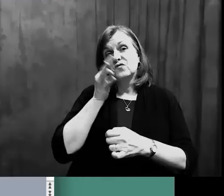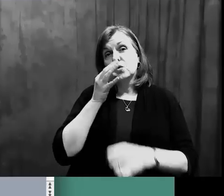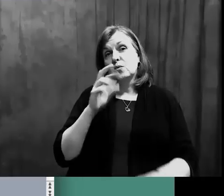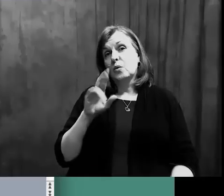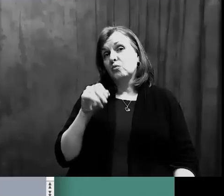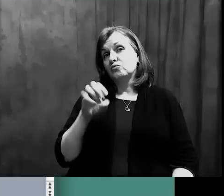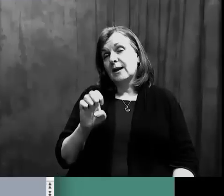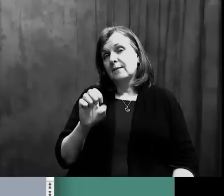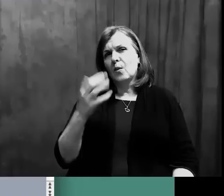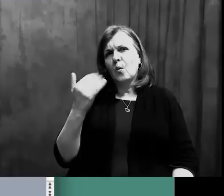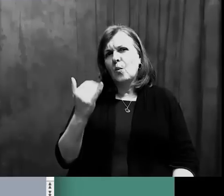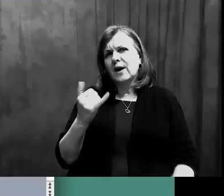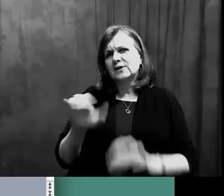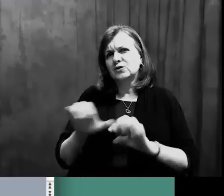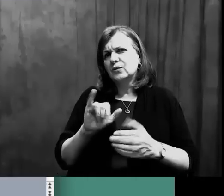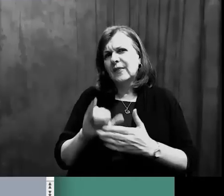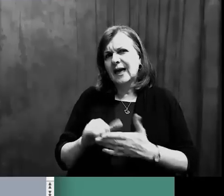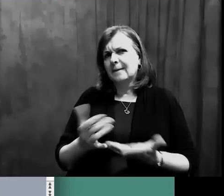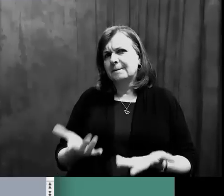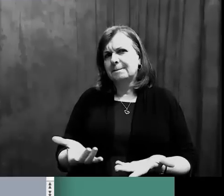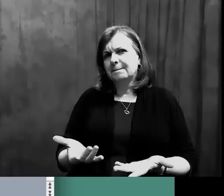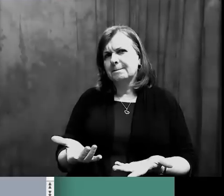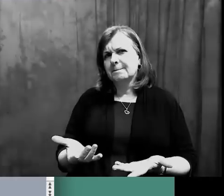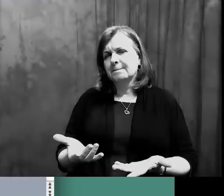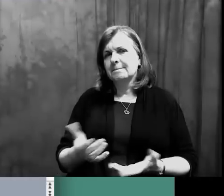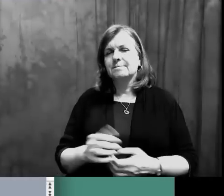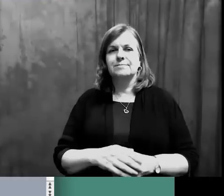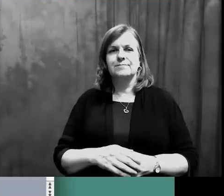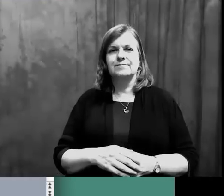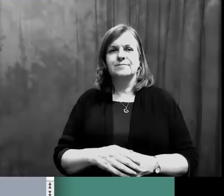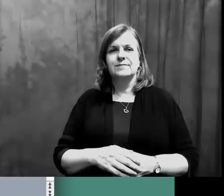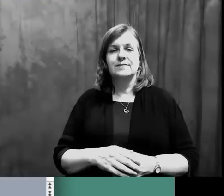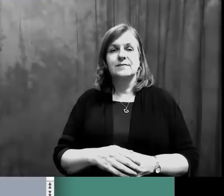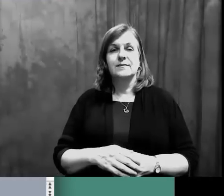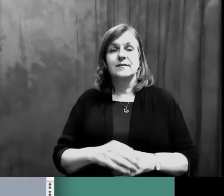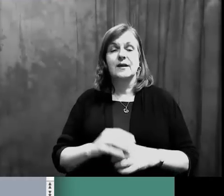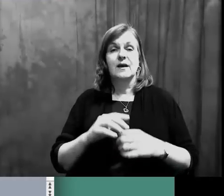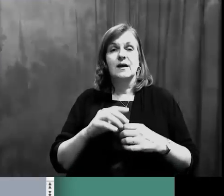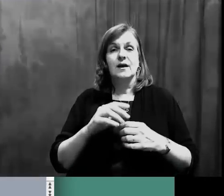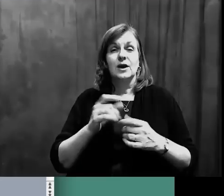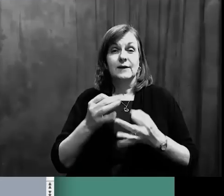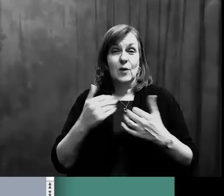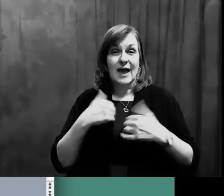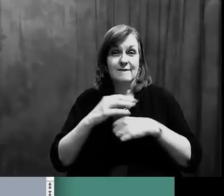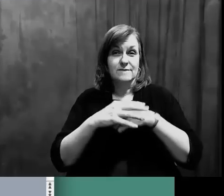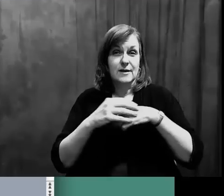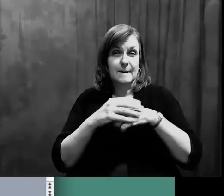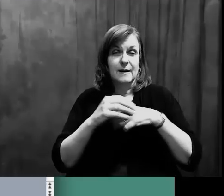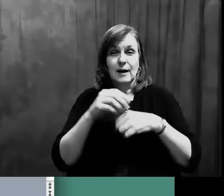seeds well. So if a plant is going to ripen a fruit like this, why is it ripening the fruit?